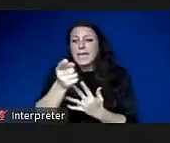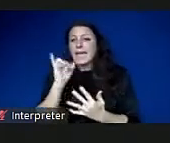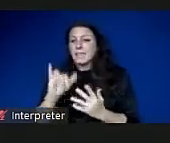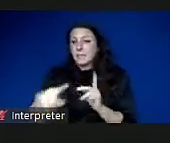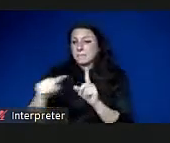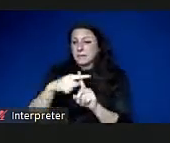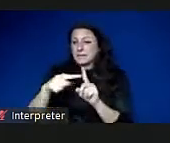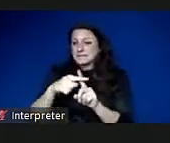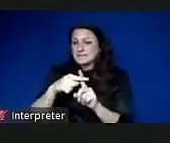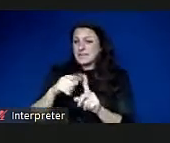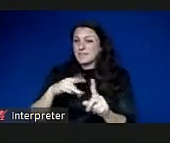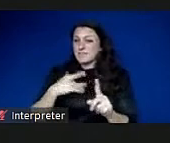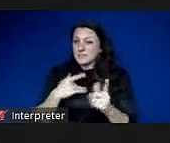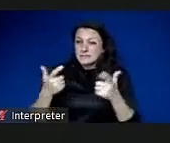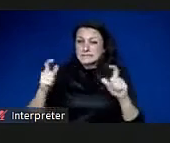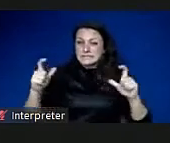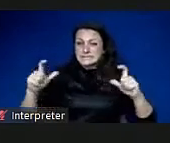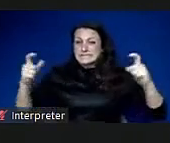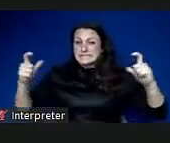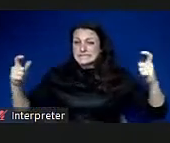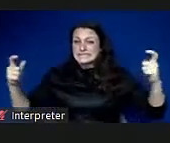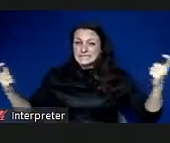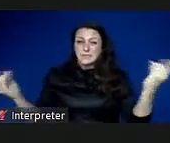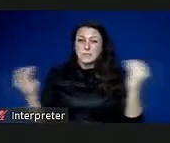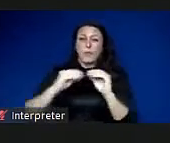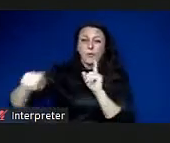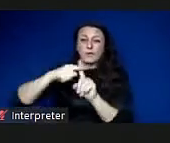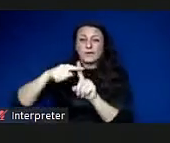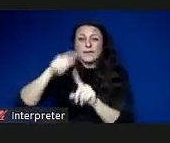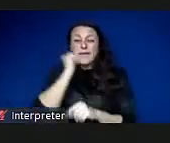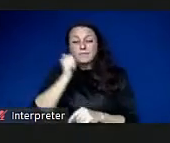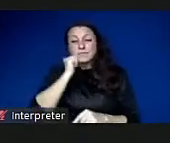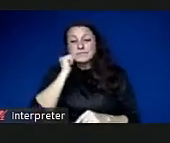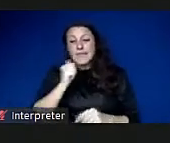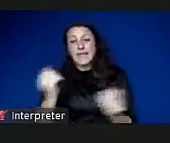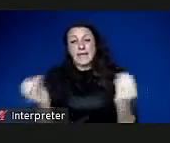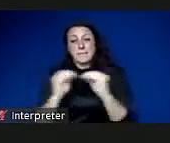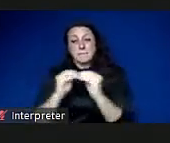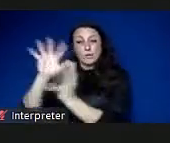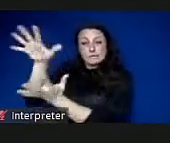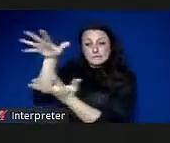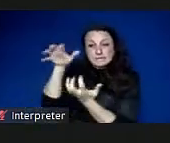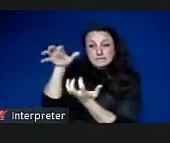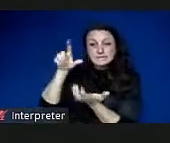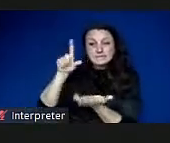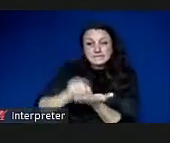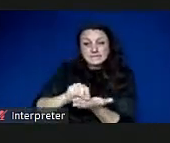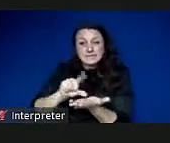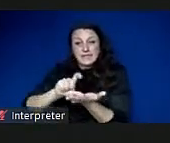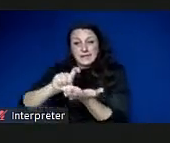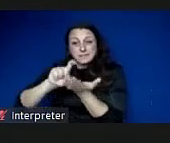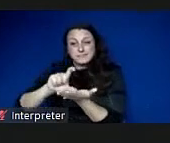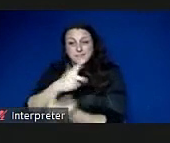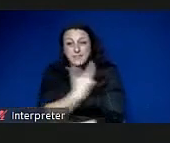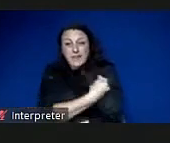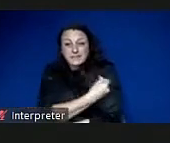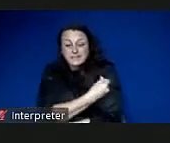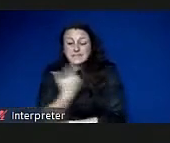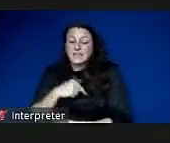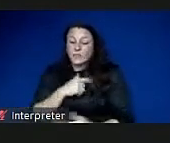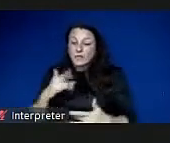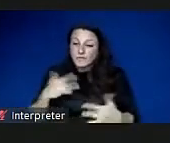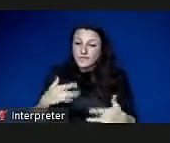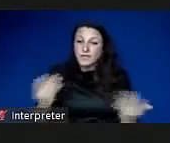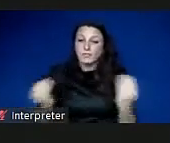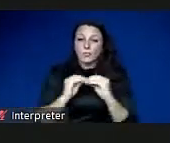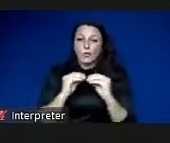have greater hope as we get more and more vaccine in, that we are moving towards ending this crisis, the ability to save